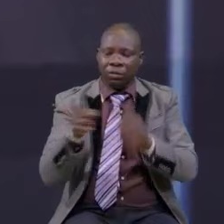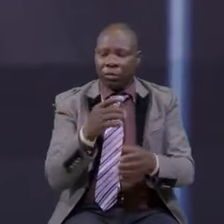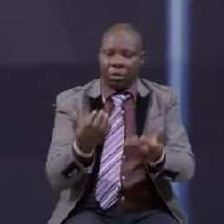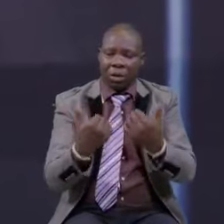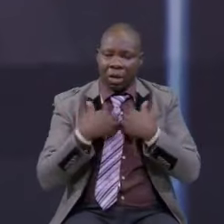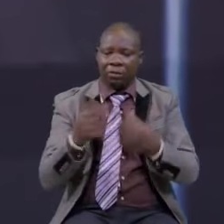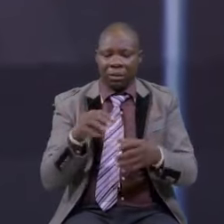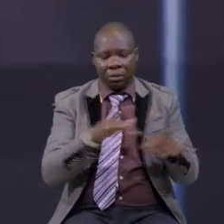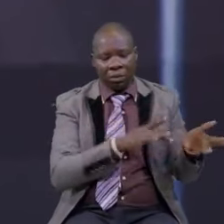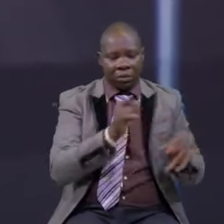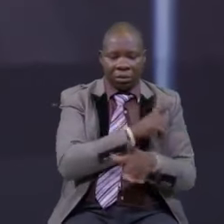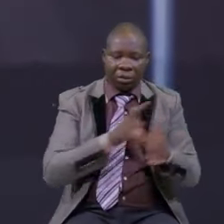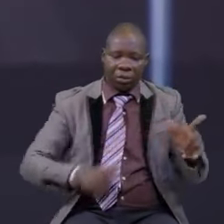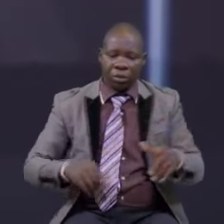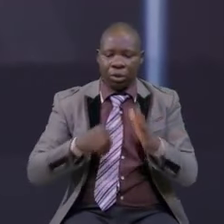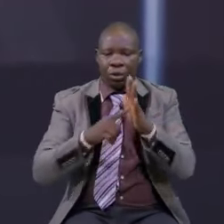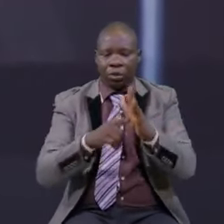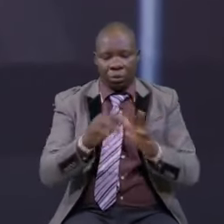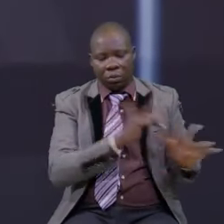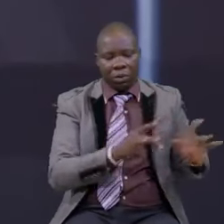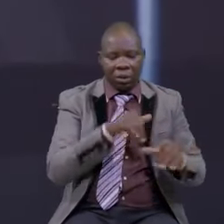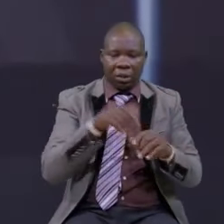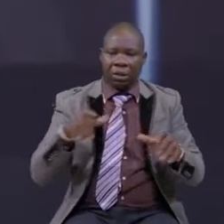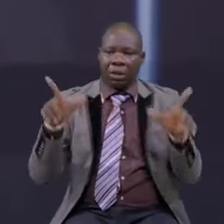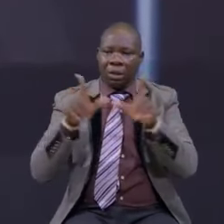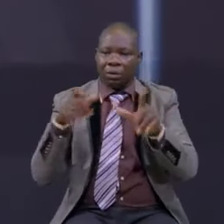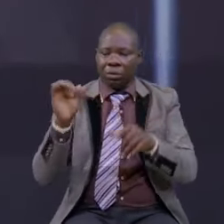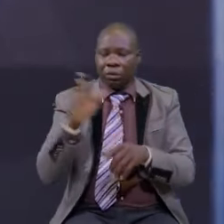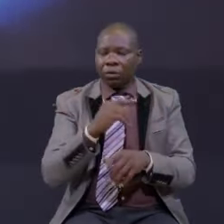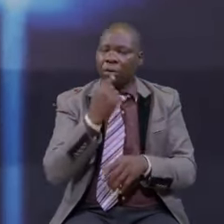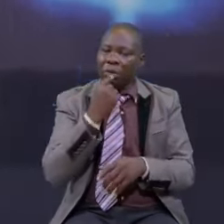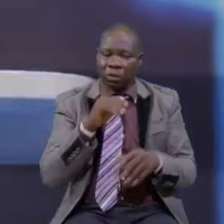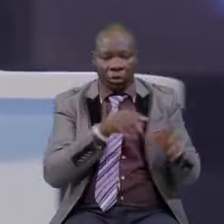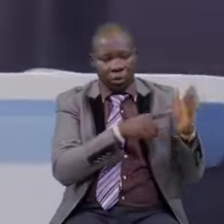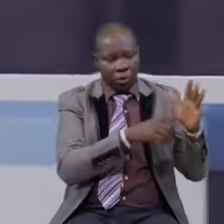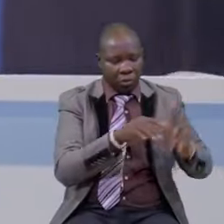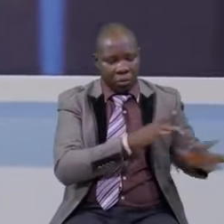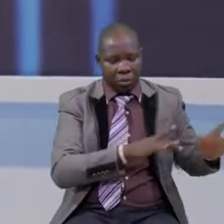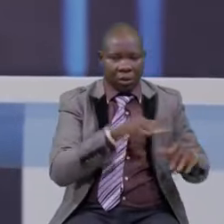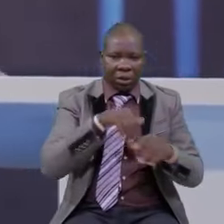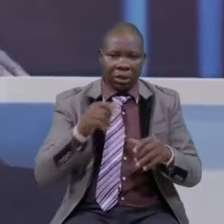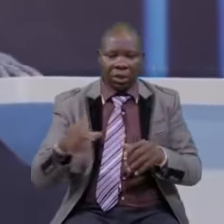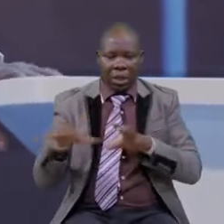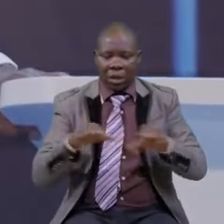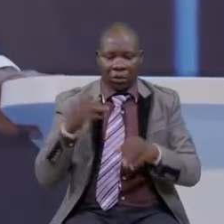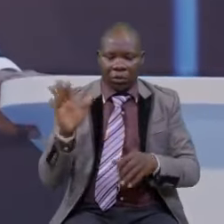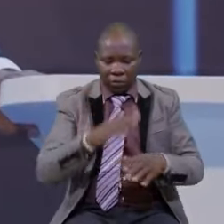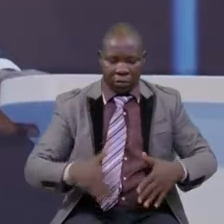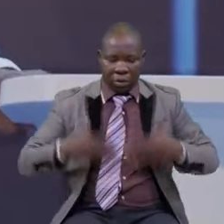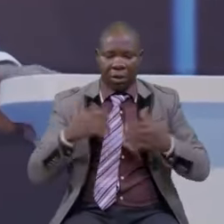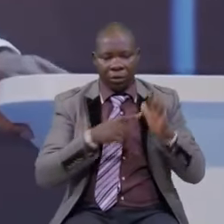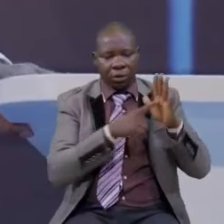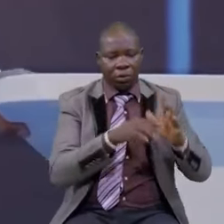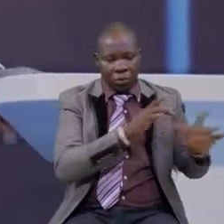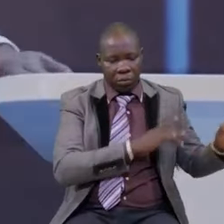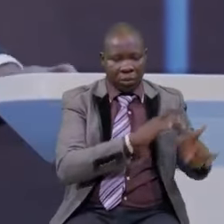In the language of your mouth, show mercy. In the action of your life, show mercy, because